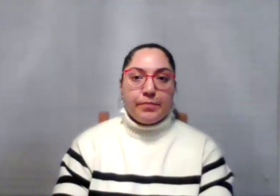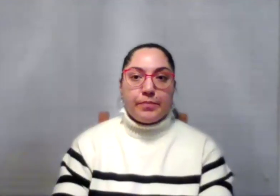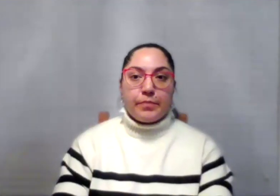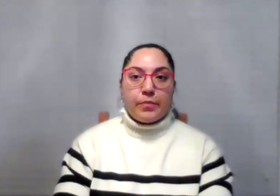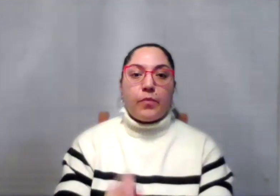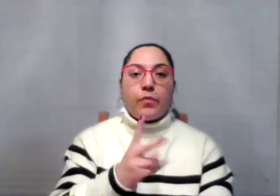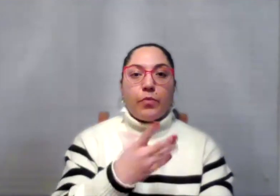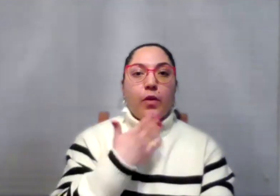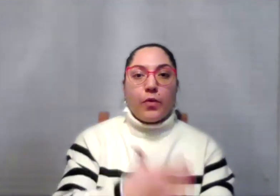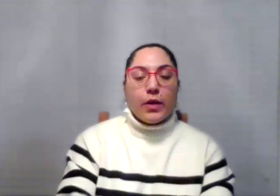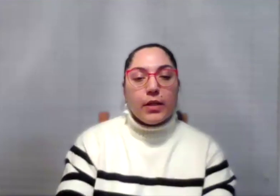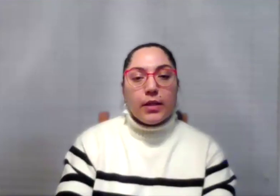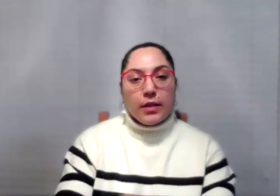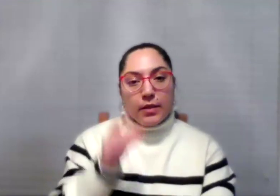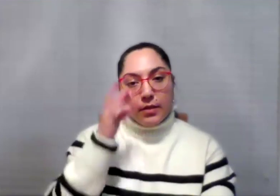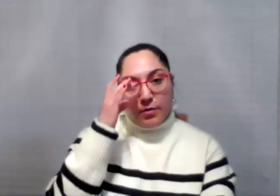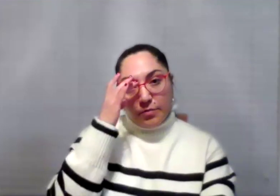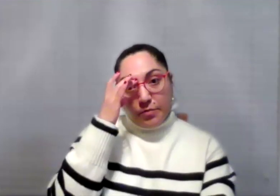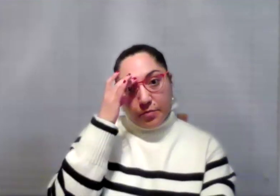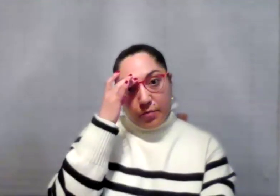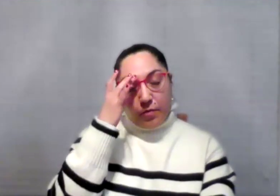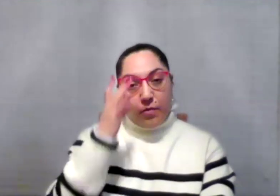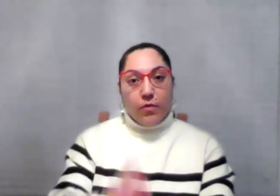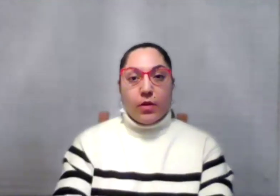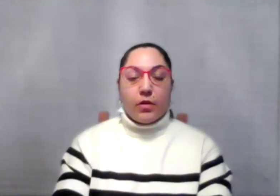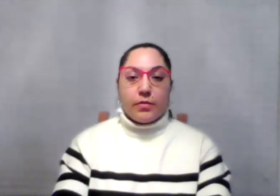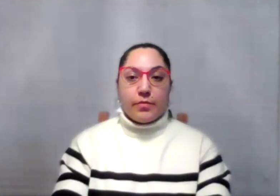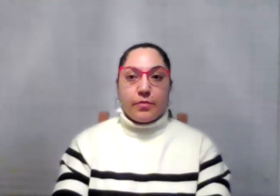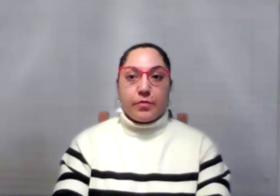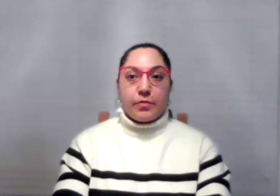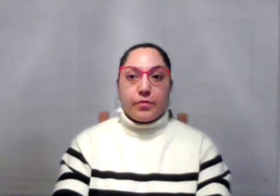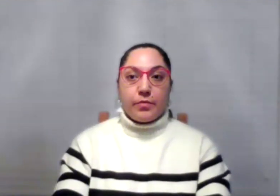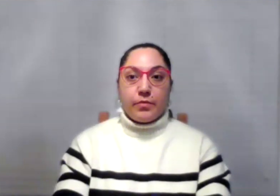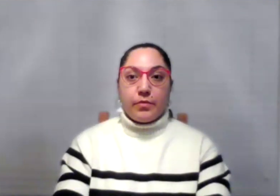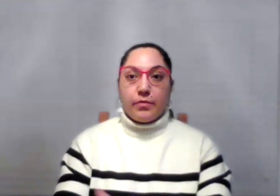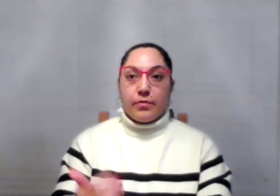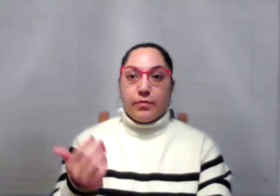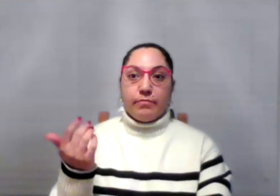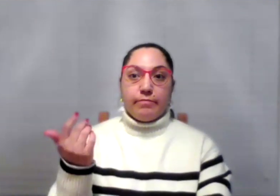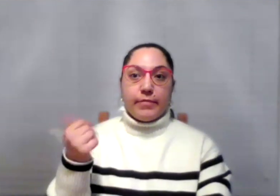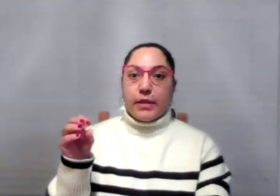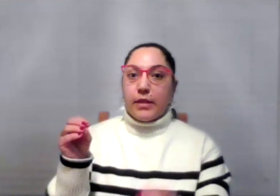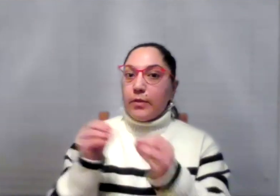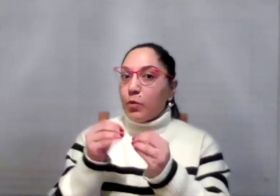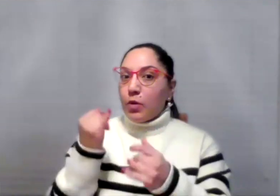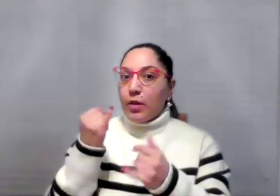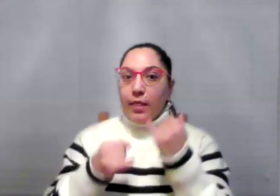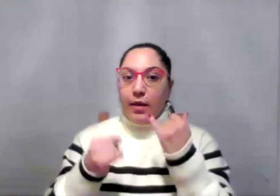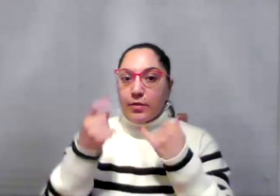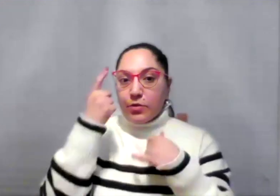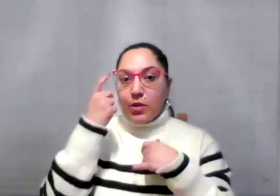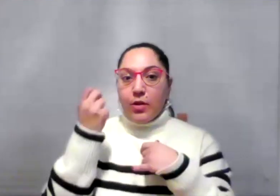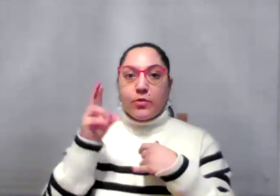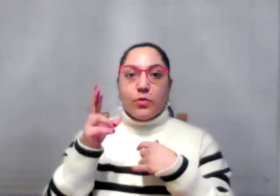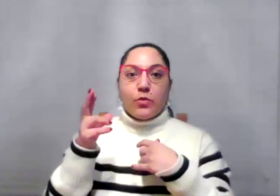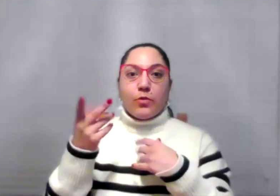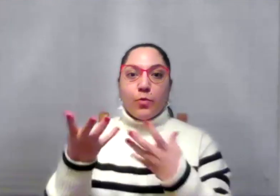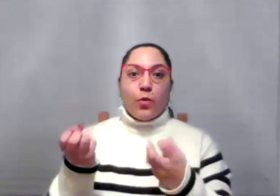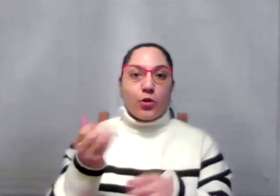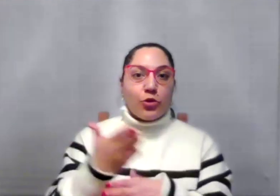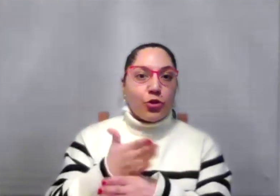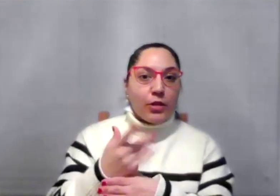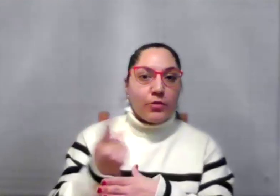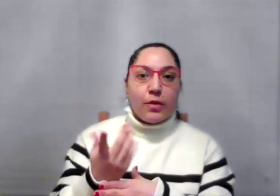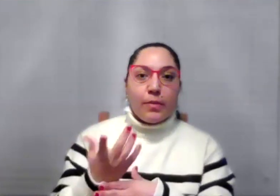Okay, thank you so much. Um, any last thoughts? Anything to share?